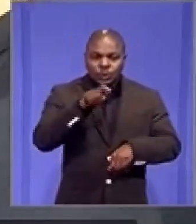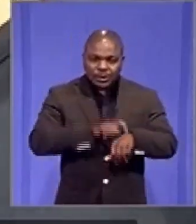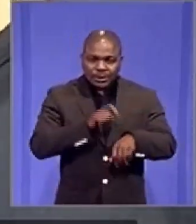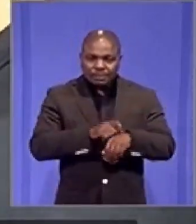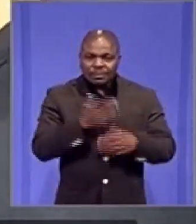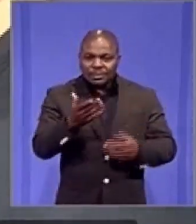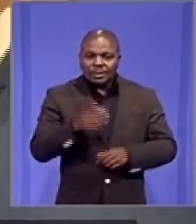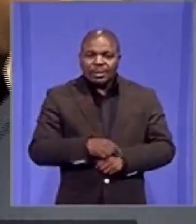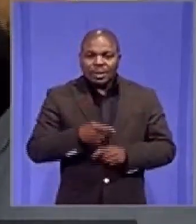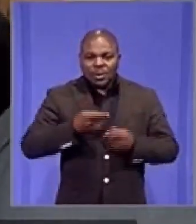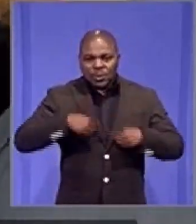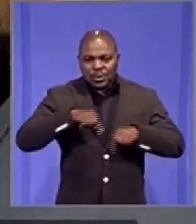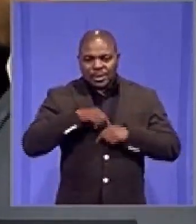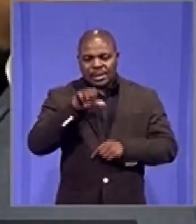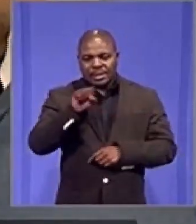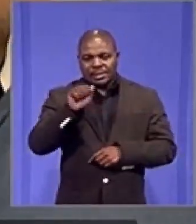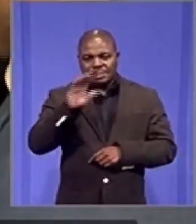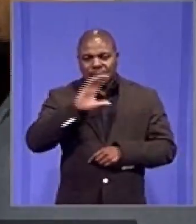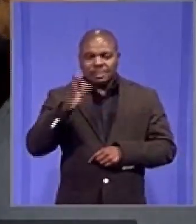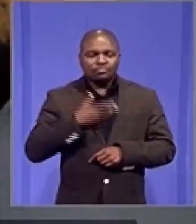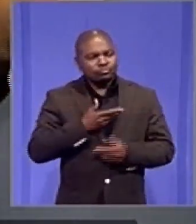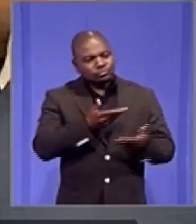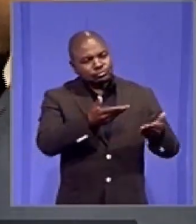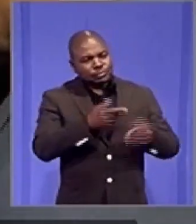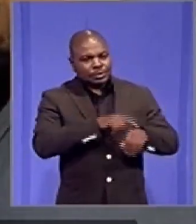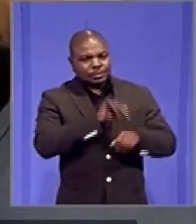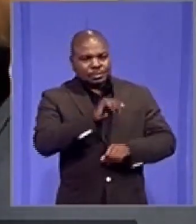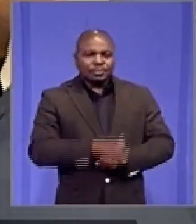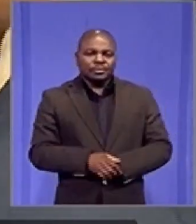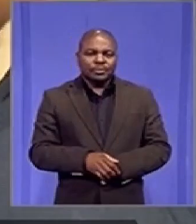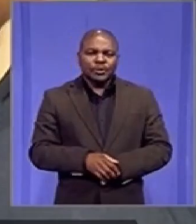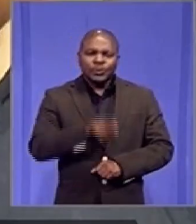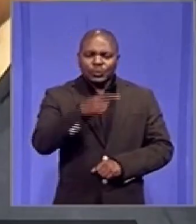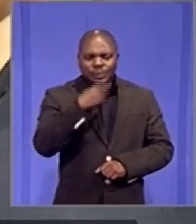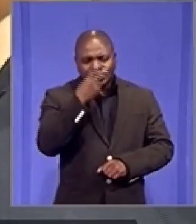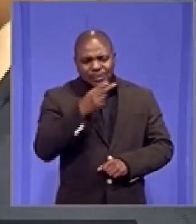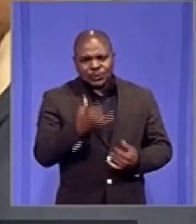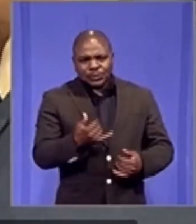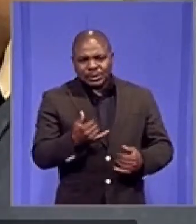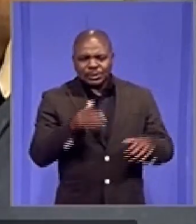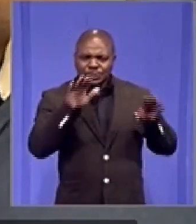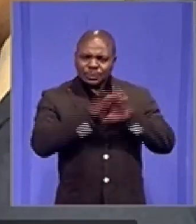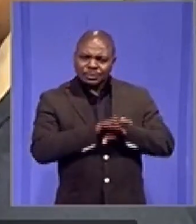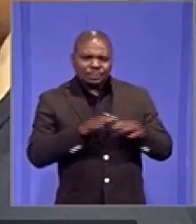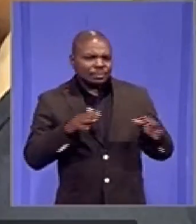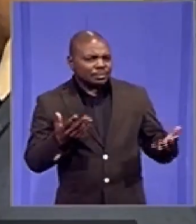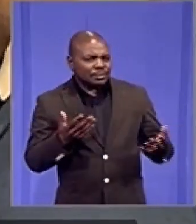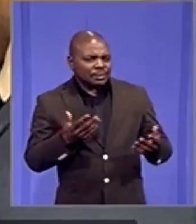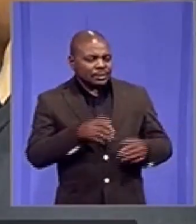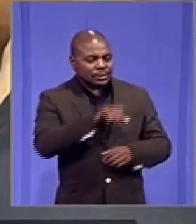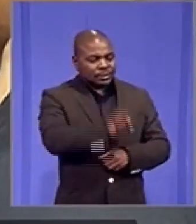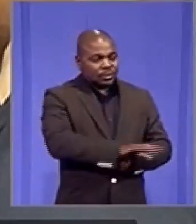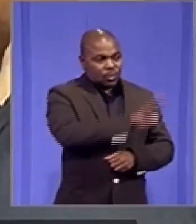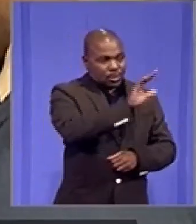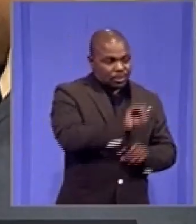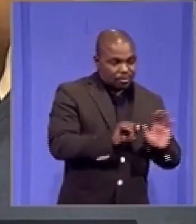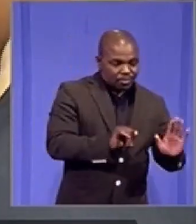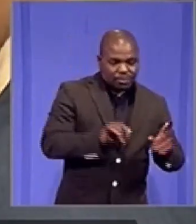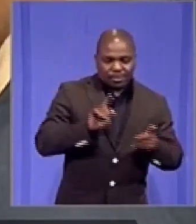mo kanaleng ya rena ya SABC fa le lebile motshameko wa maitsibo ano magareng ga naga ya Aforika